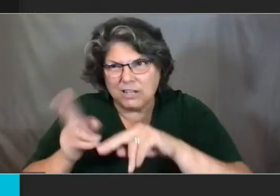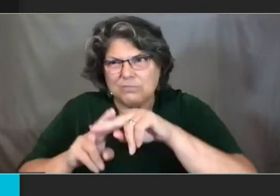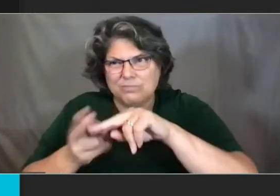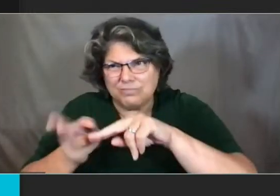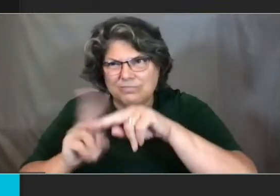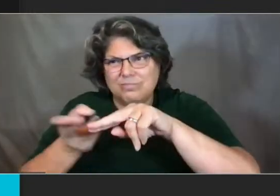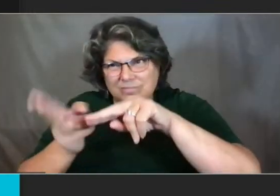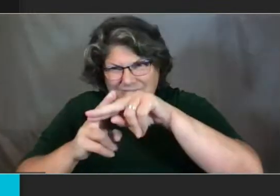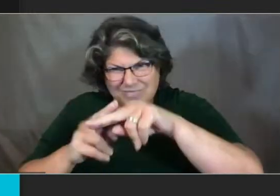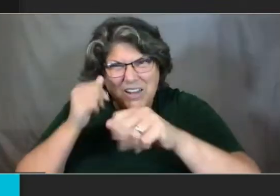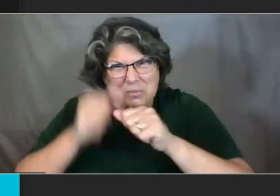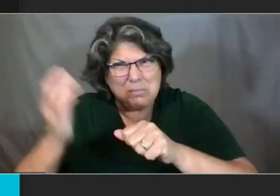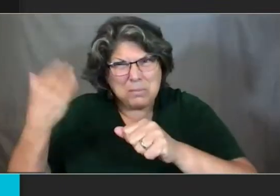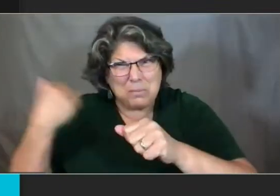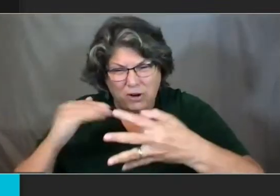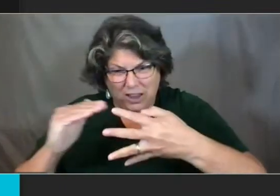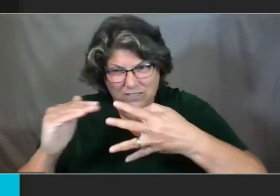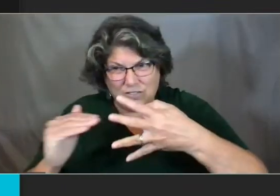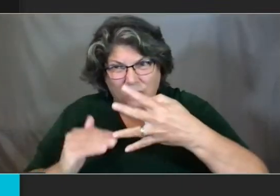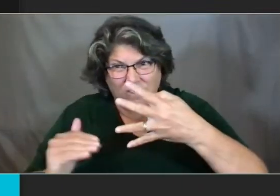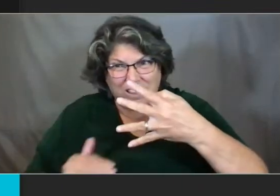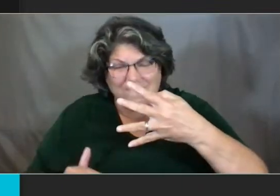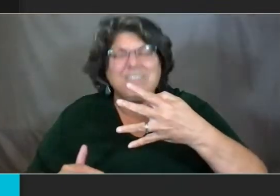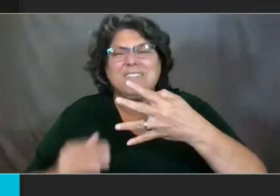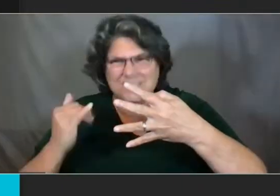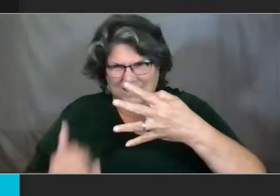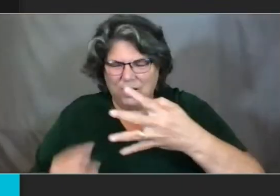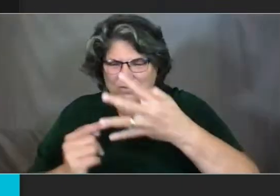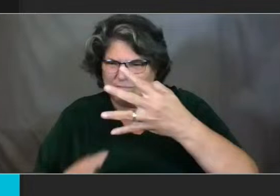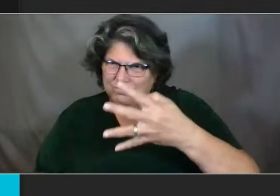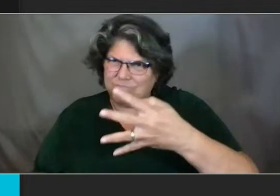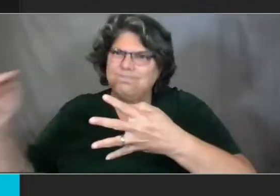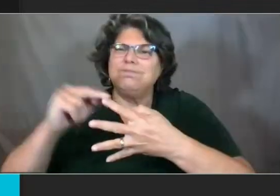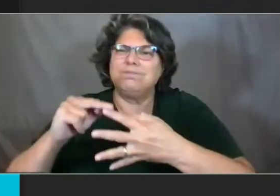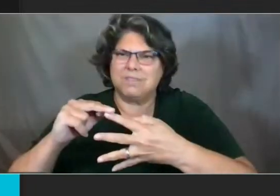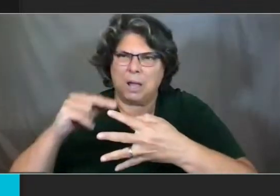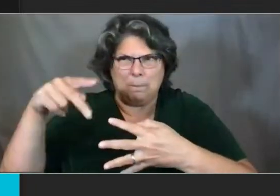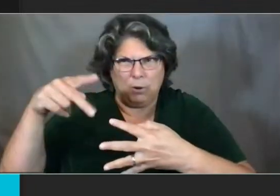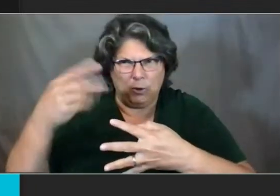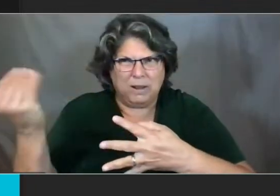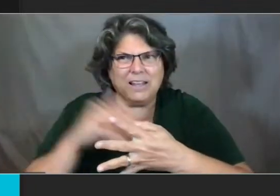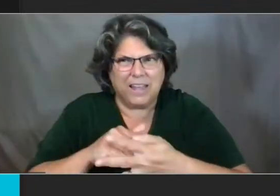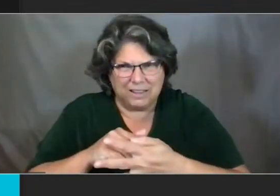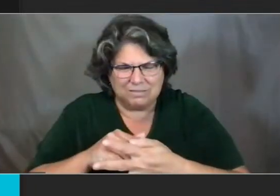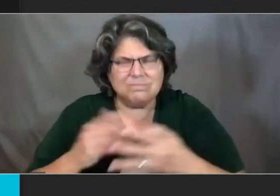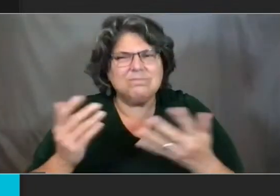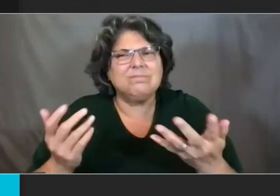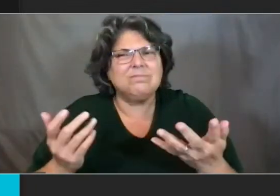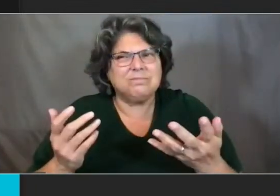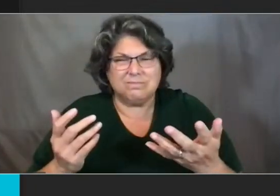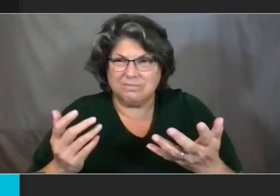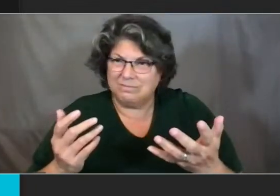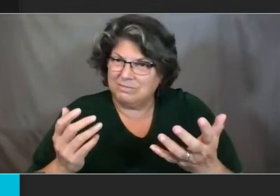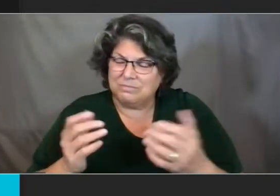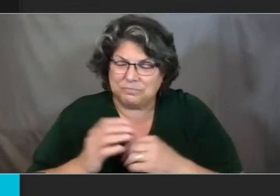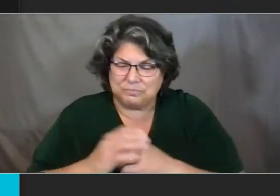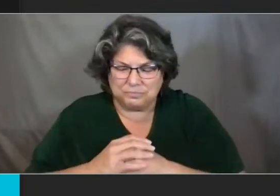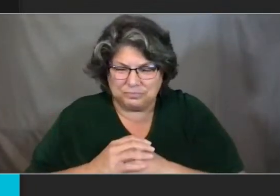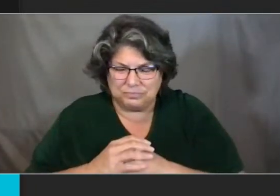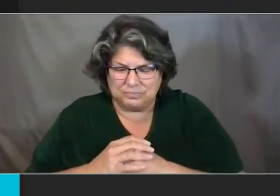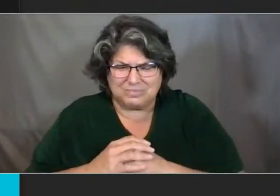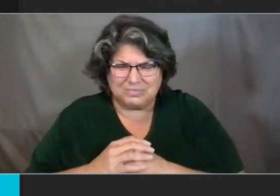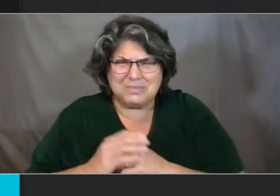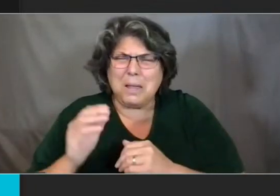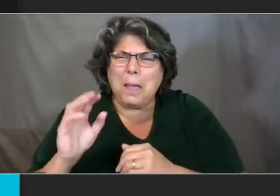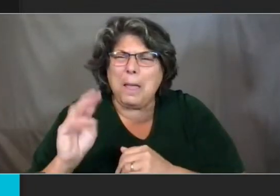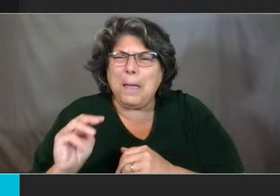terminology. Our hospital has more patients in it with COVID than it has for a very long time. Millions of